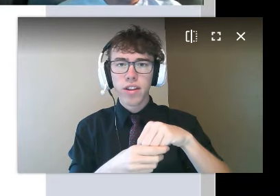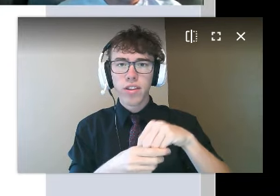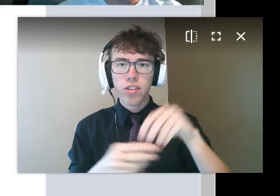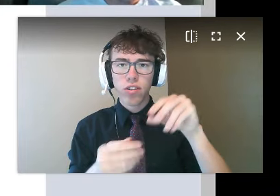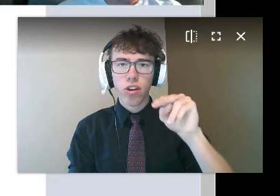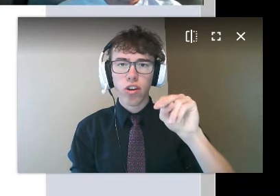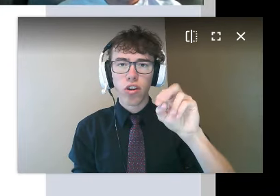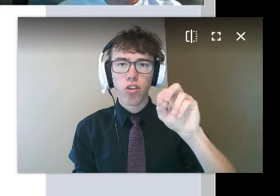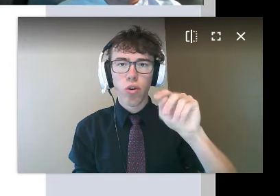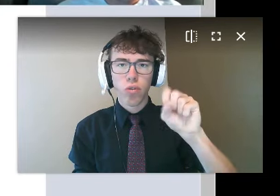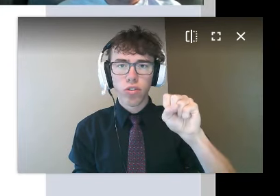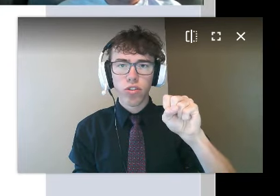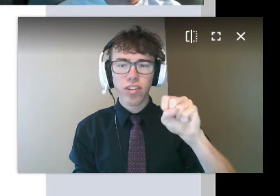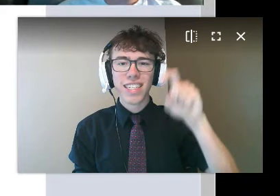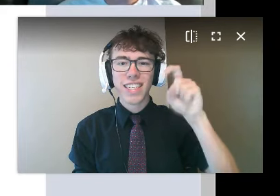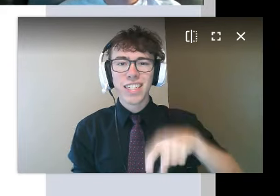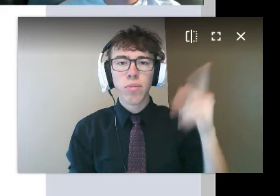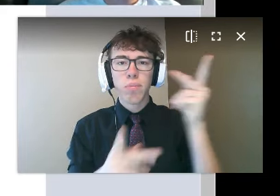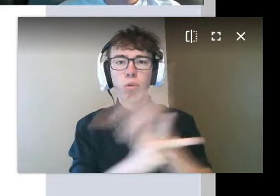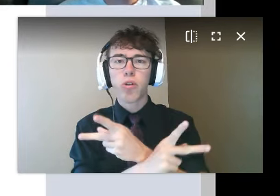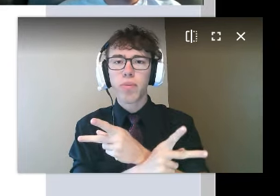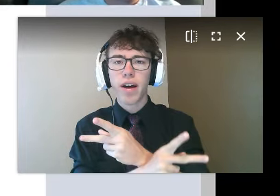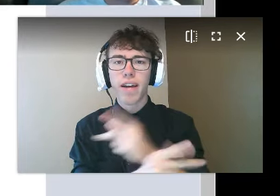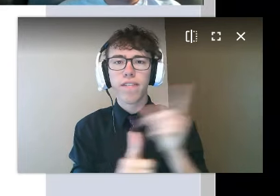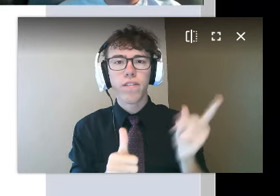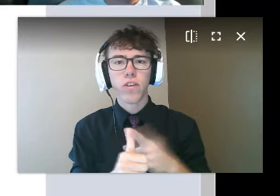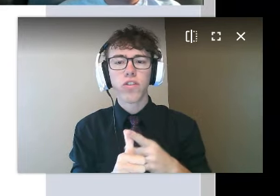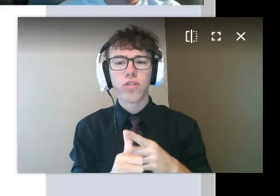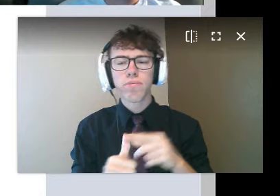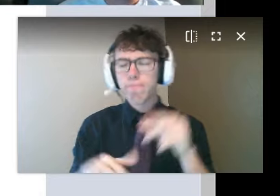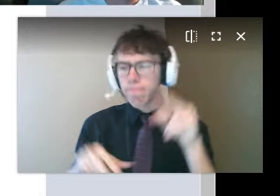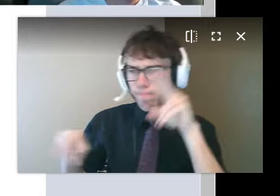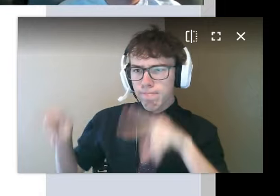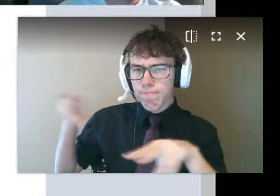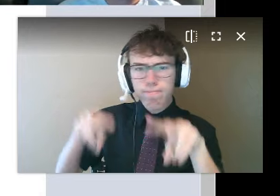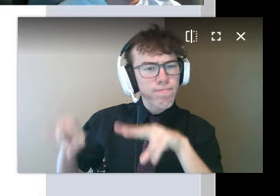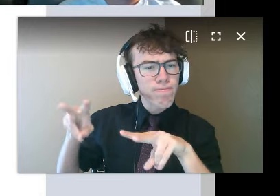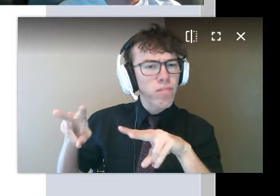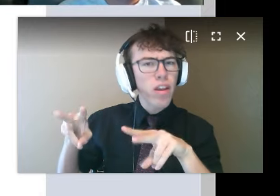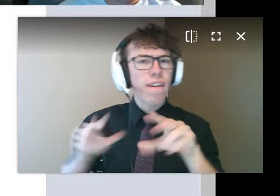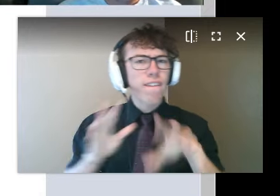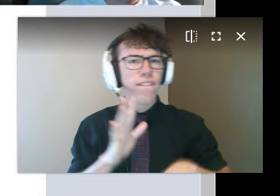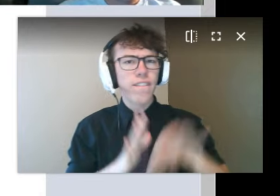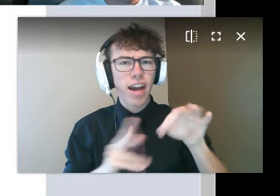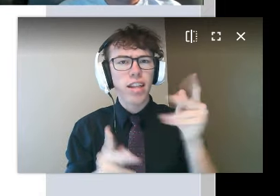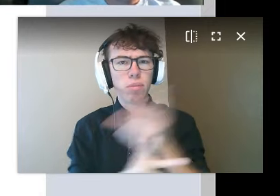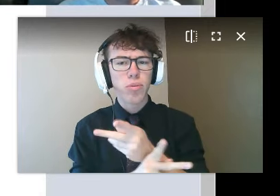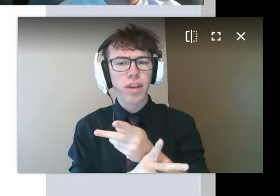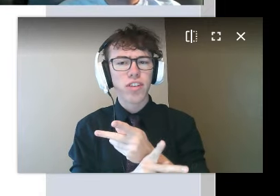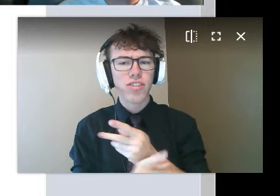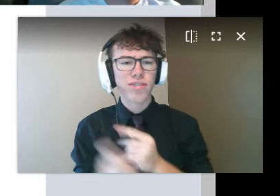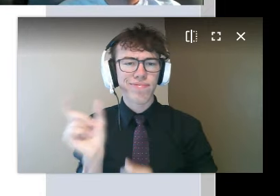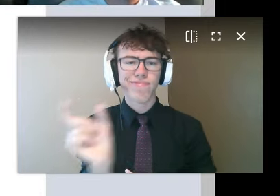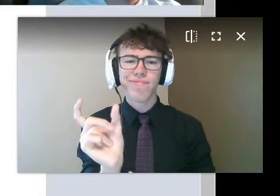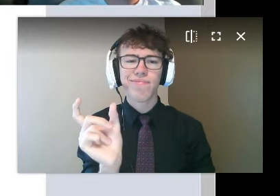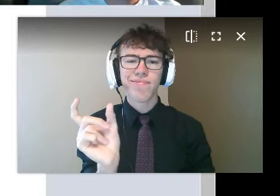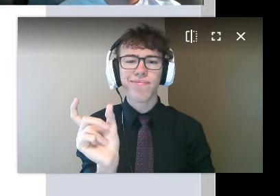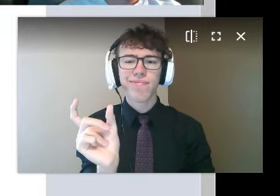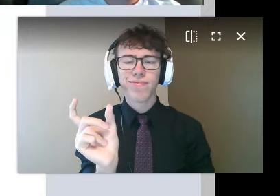multiplication first. So we look at where the multiplication is in this problem. And that would be right